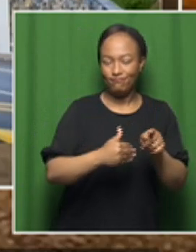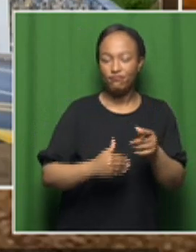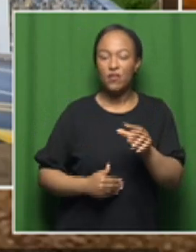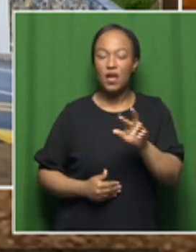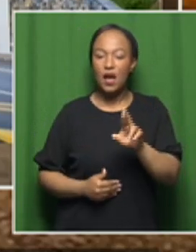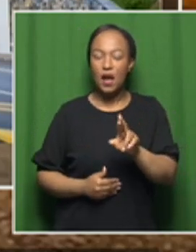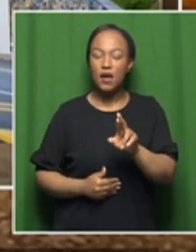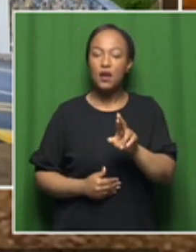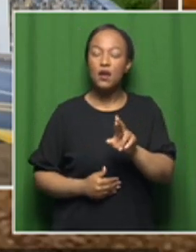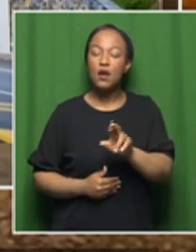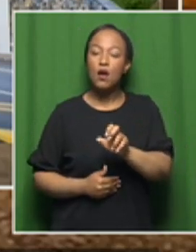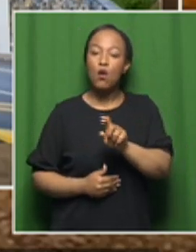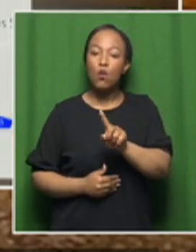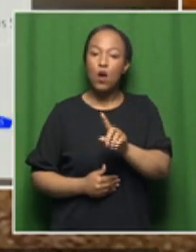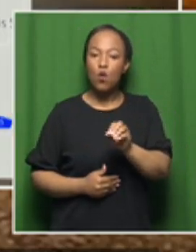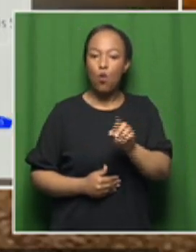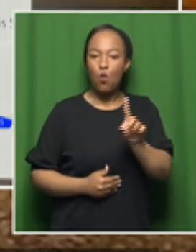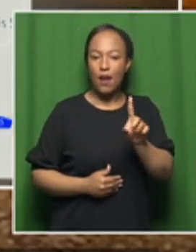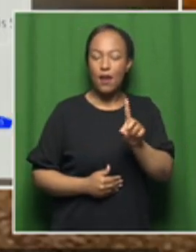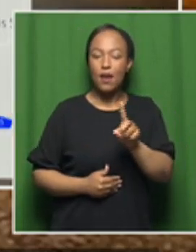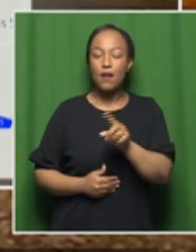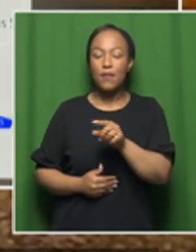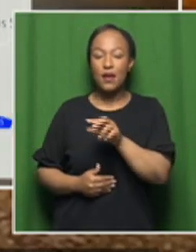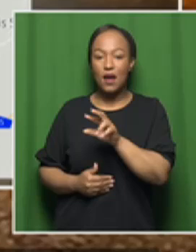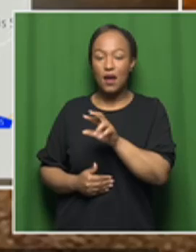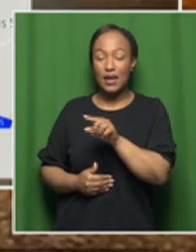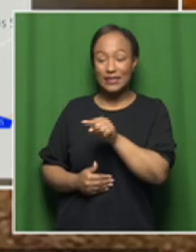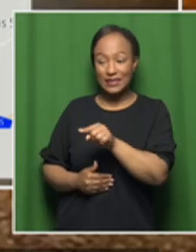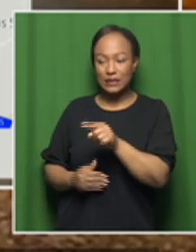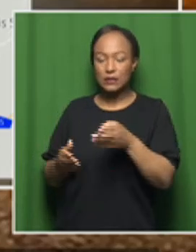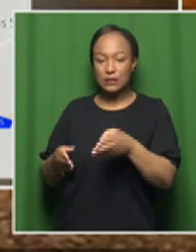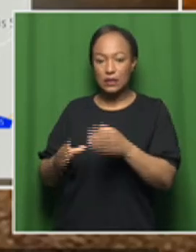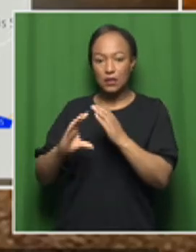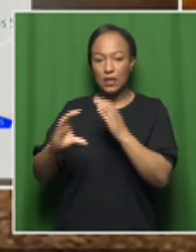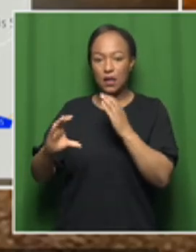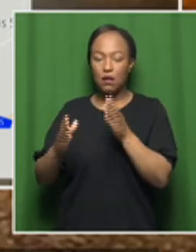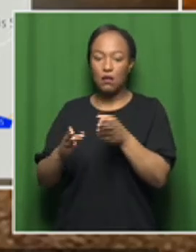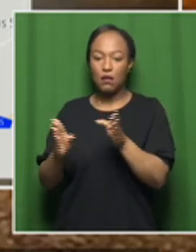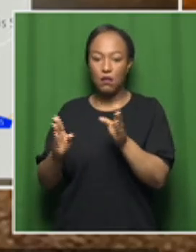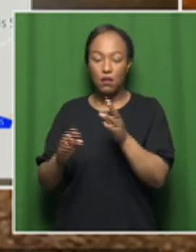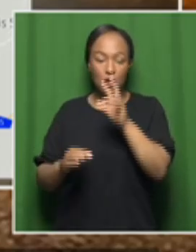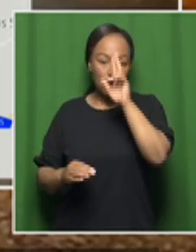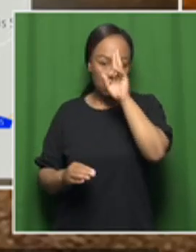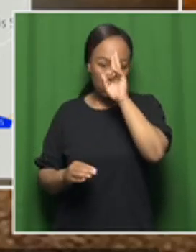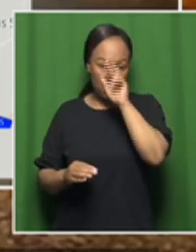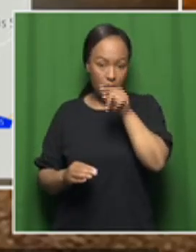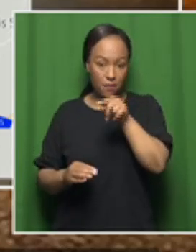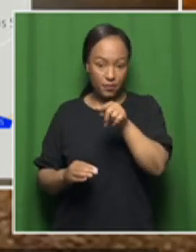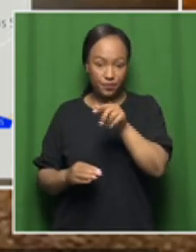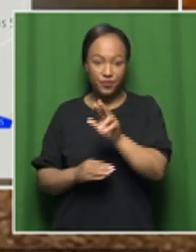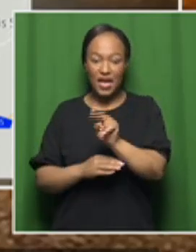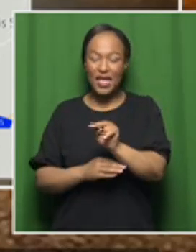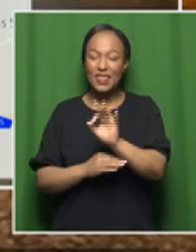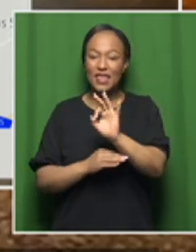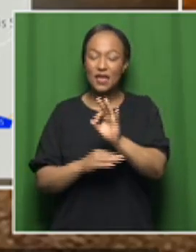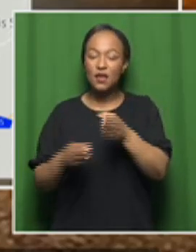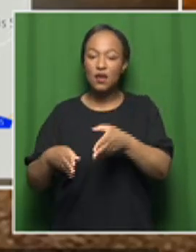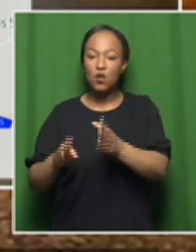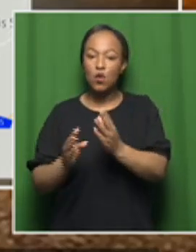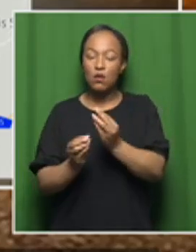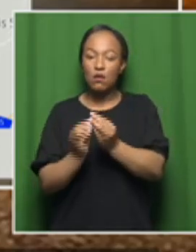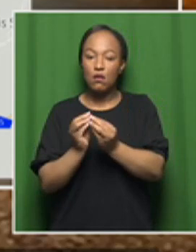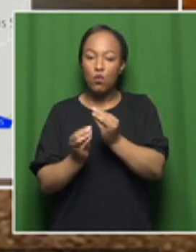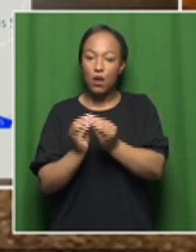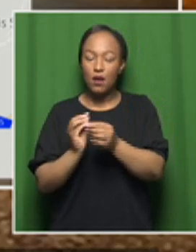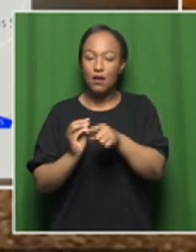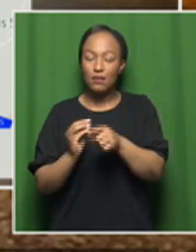but the N1 is open with traffic flowing. Don't forget this. This is major. This is the N3 roadworks, both sides, northbound at